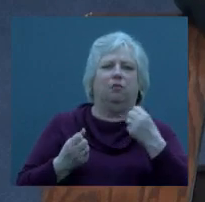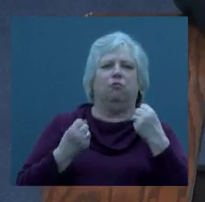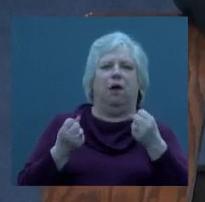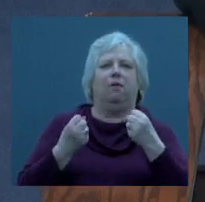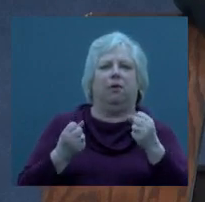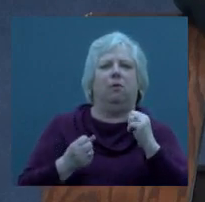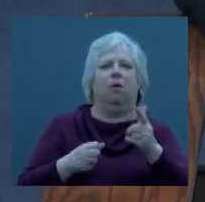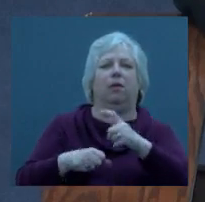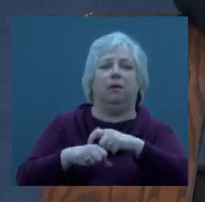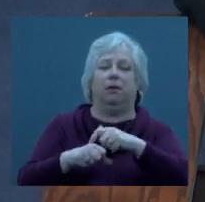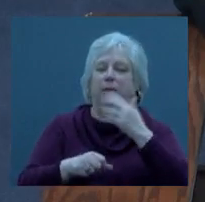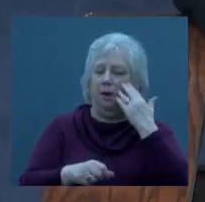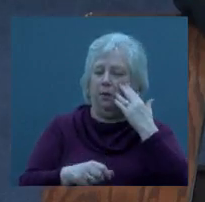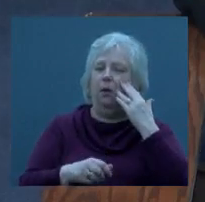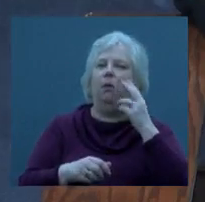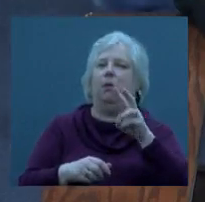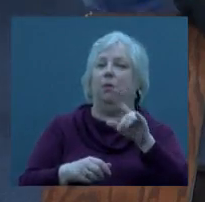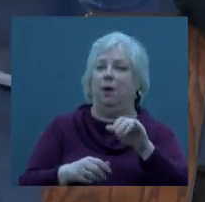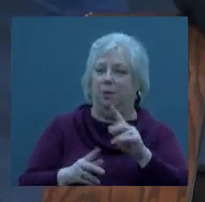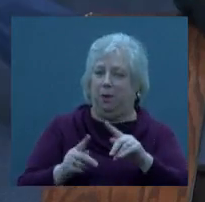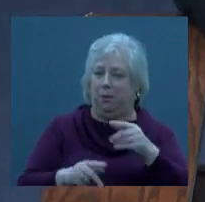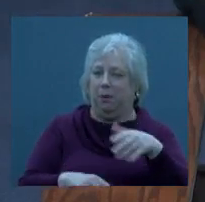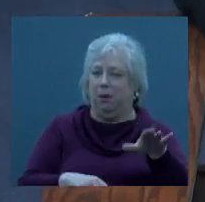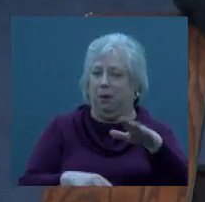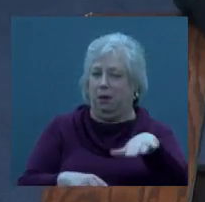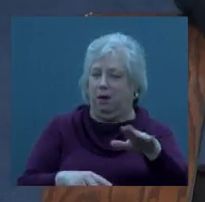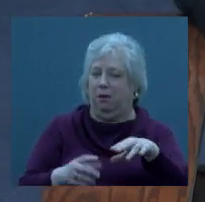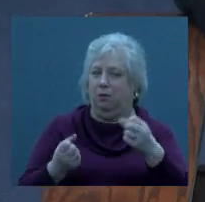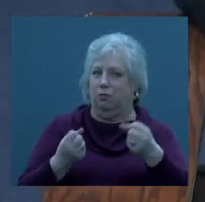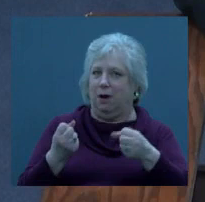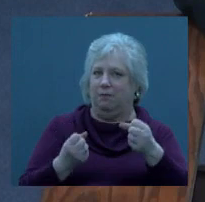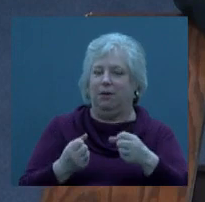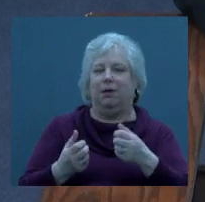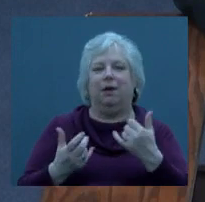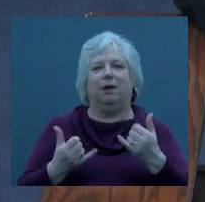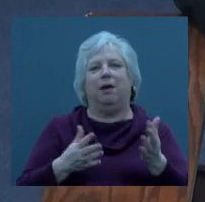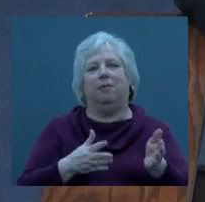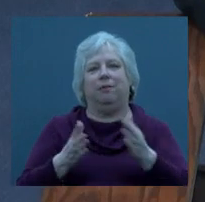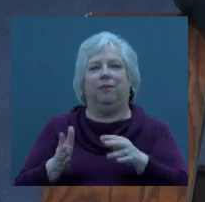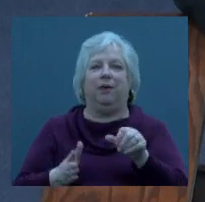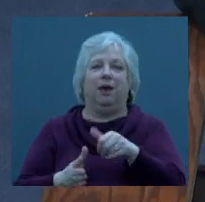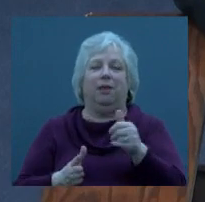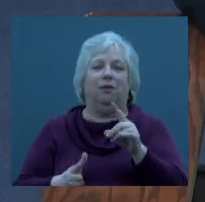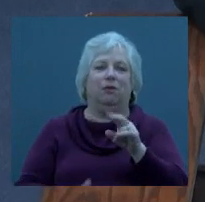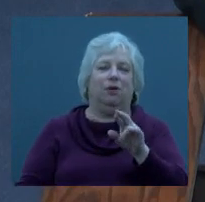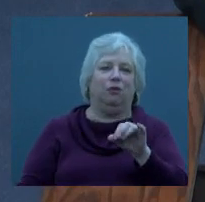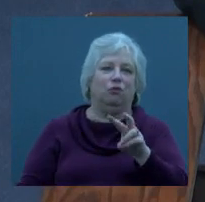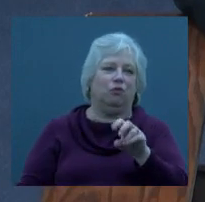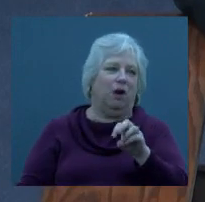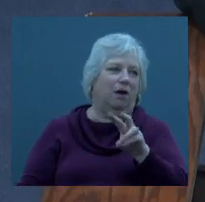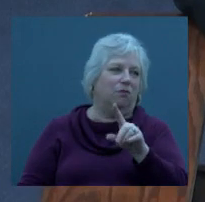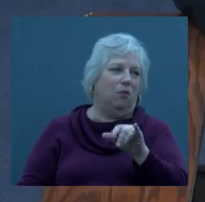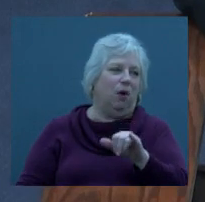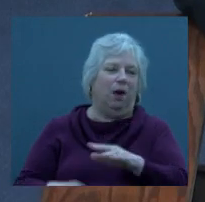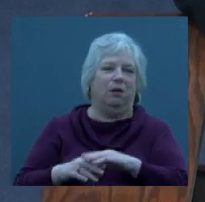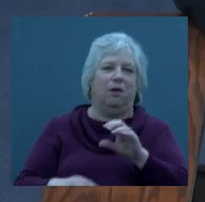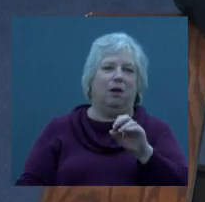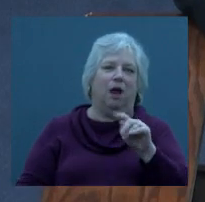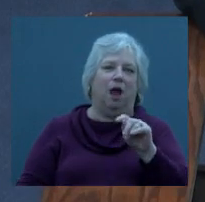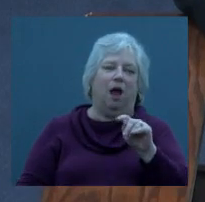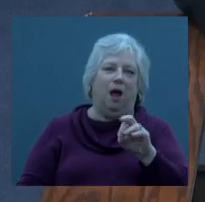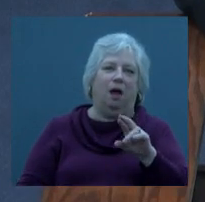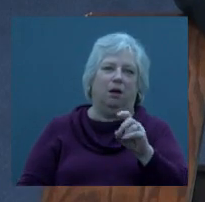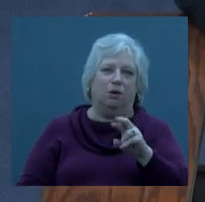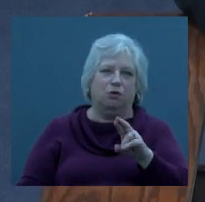all the time, and I know how the people out there drive. Now, the other one is the driveway they're talking about on Otter Creek